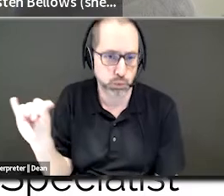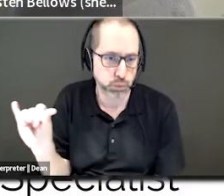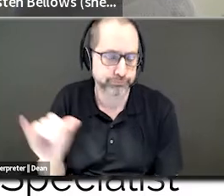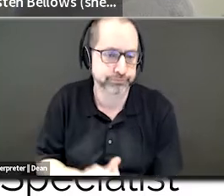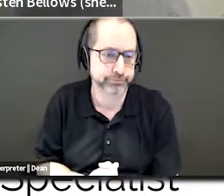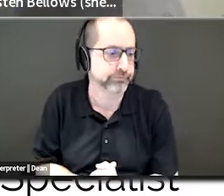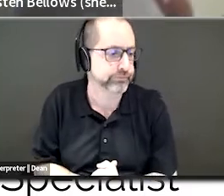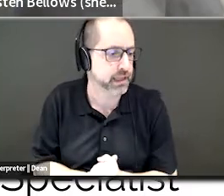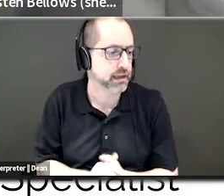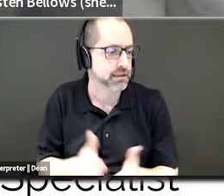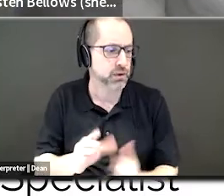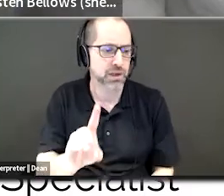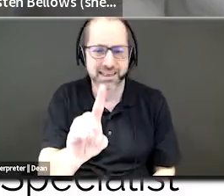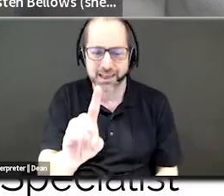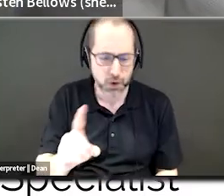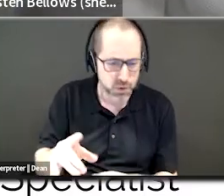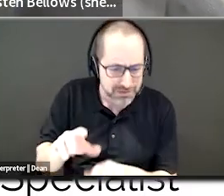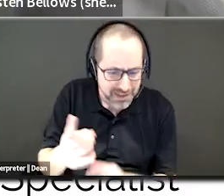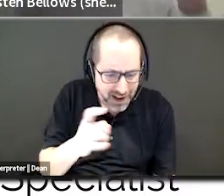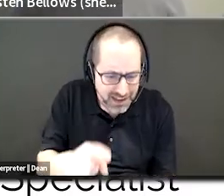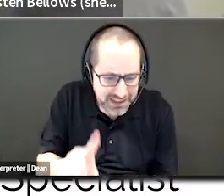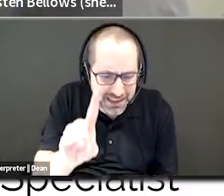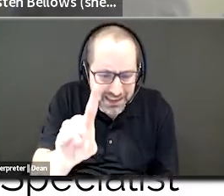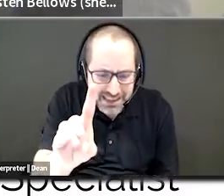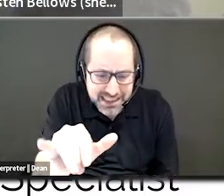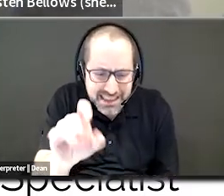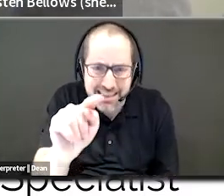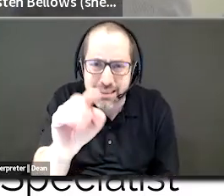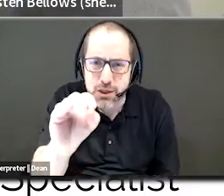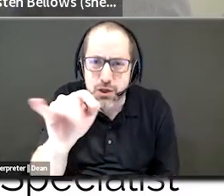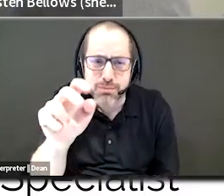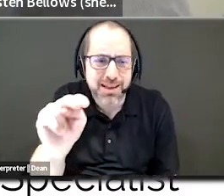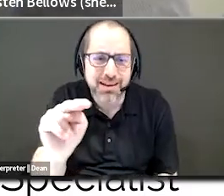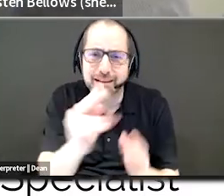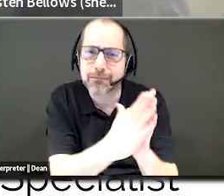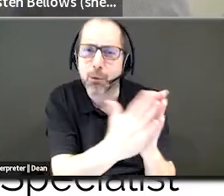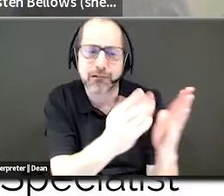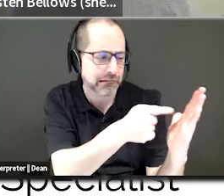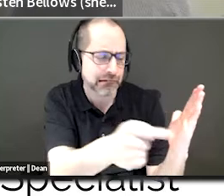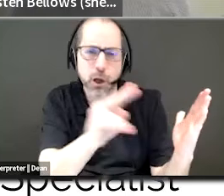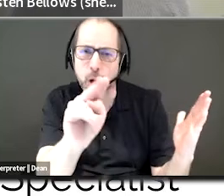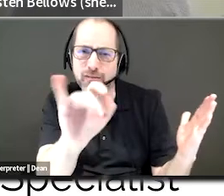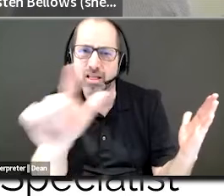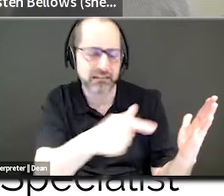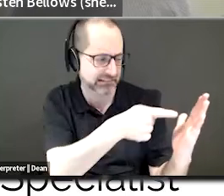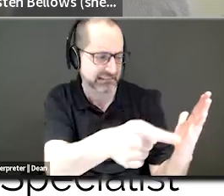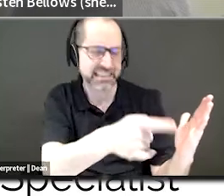What are dystopian novels? So dystopian is like a theme kind of